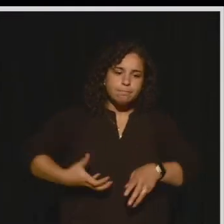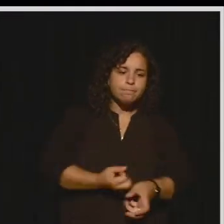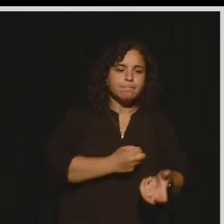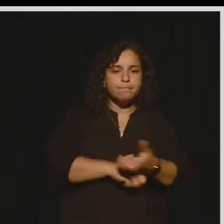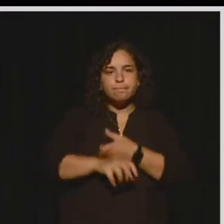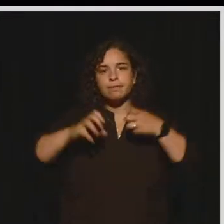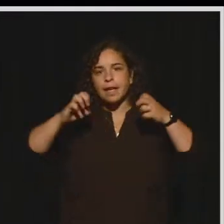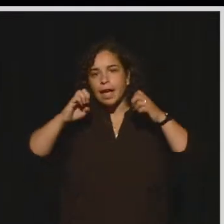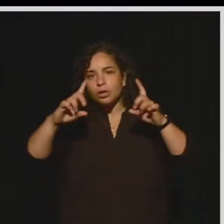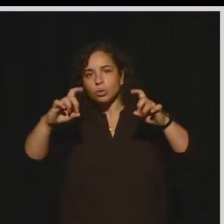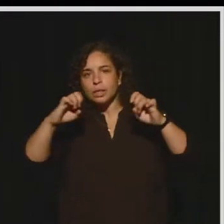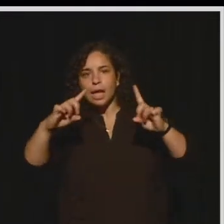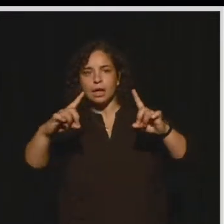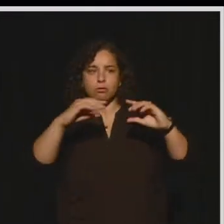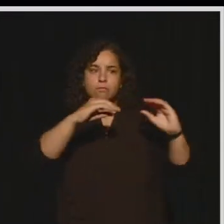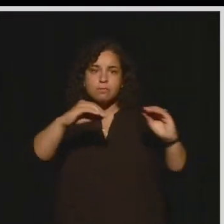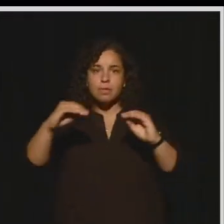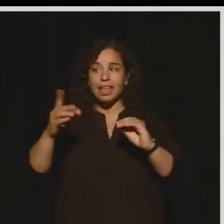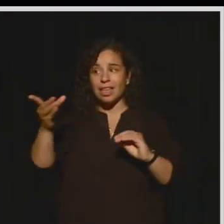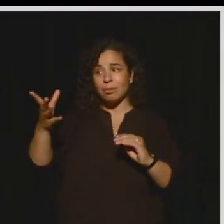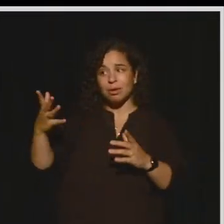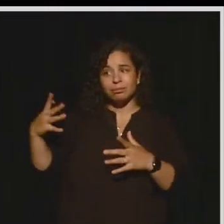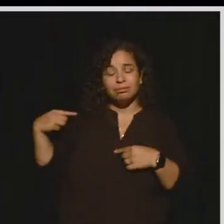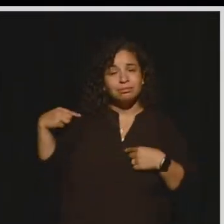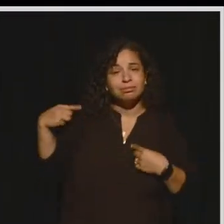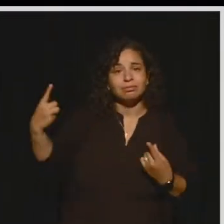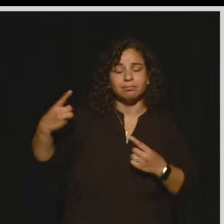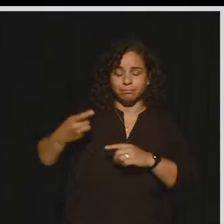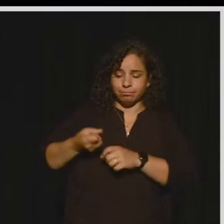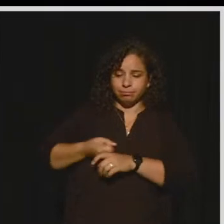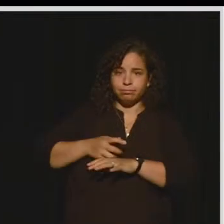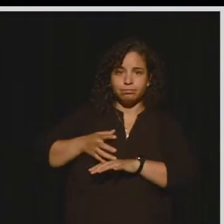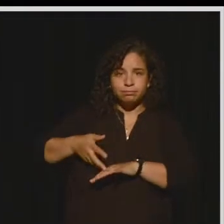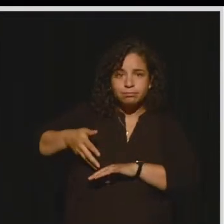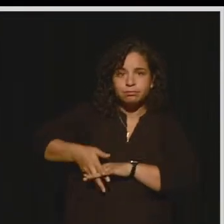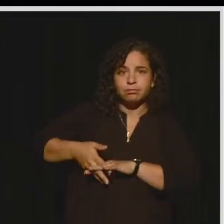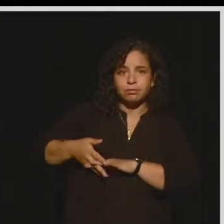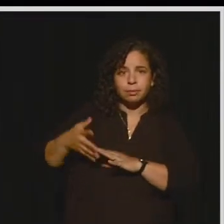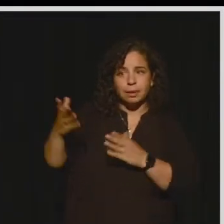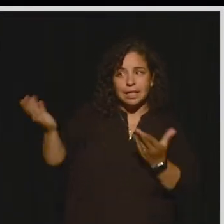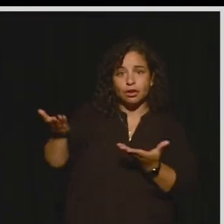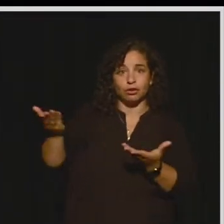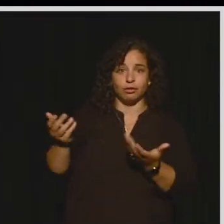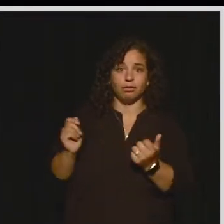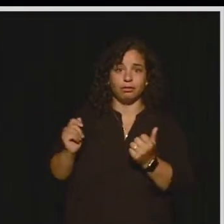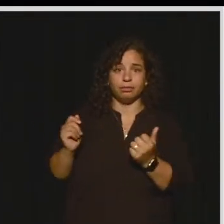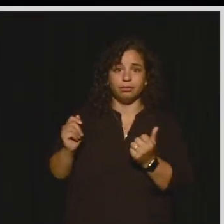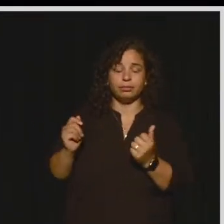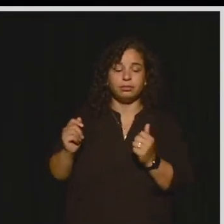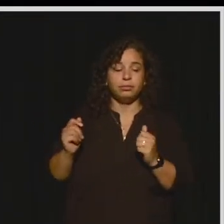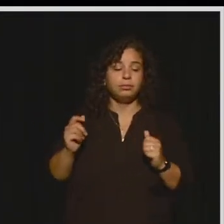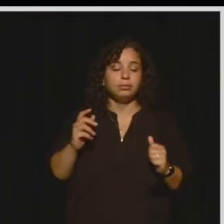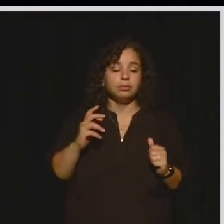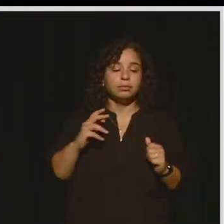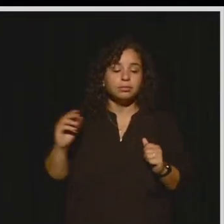They've always been there. Always been there. And